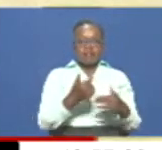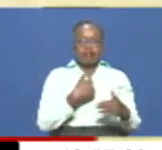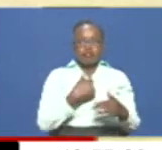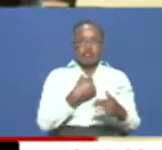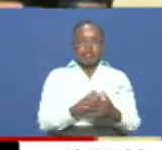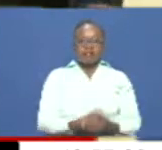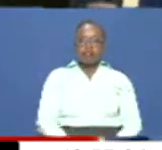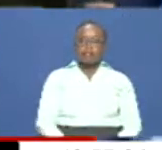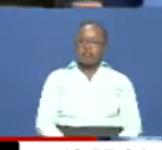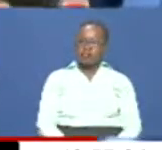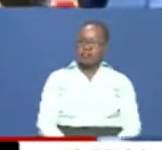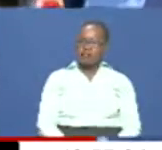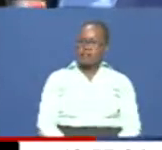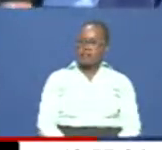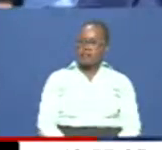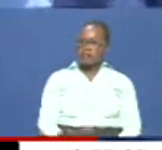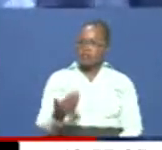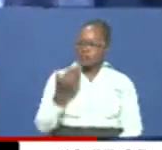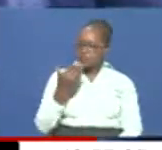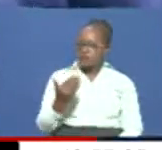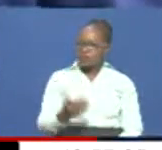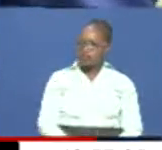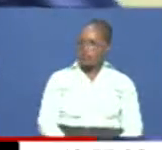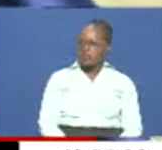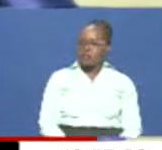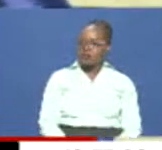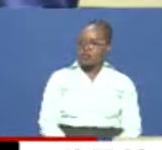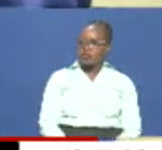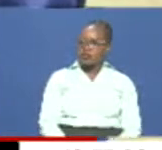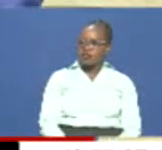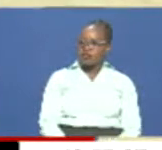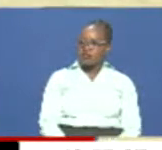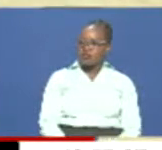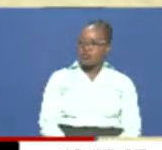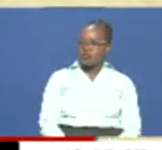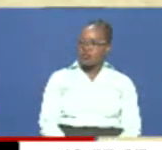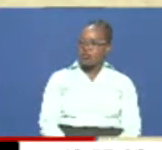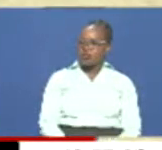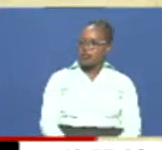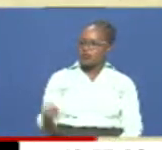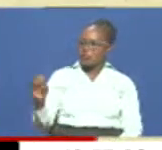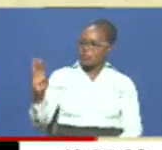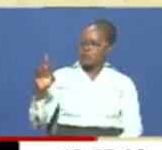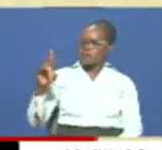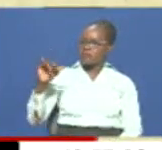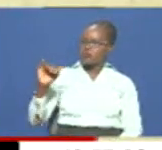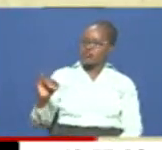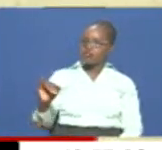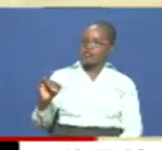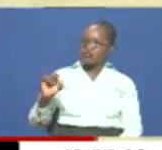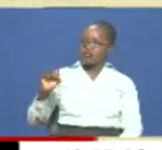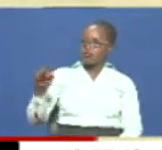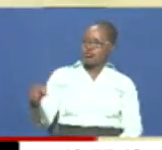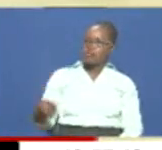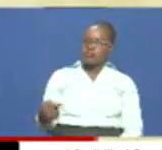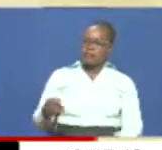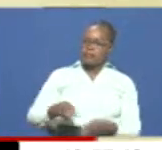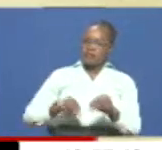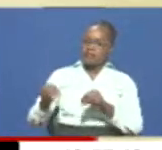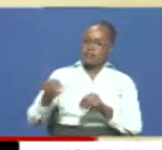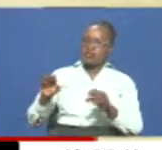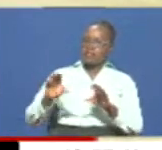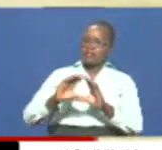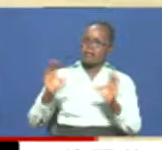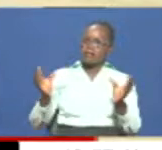Yes. Wish you all the best. Thank you so much. That has been Helen Obiri, the current 5000 meters world champion, and it is